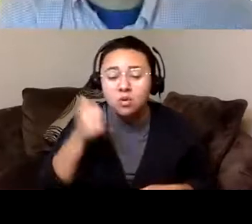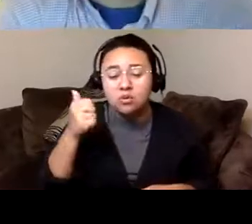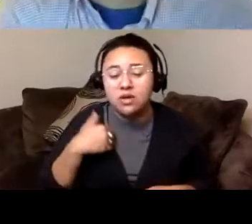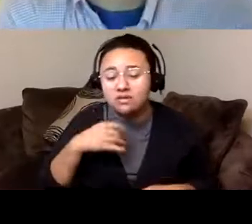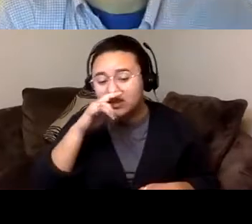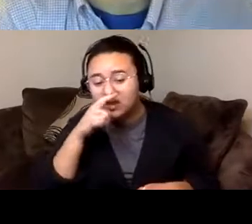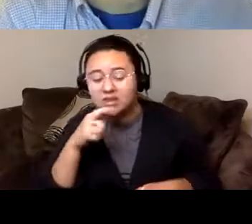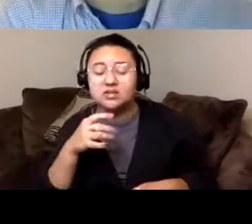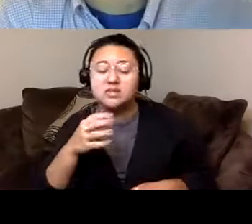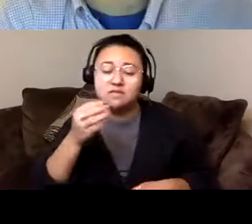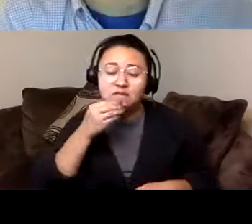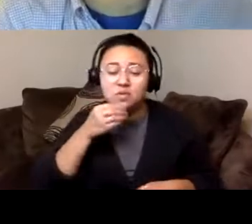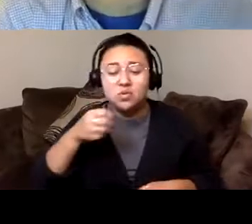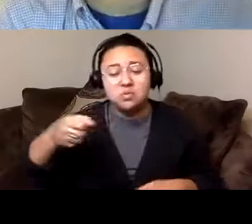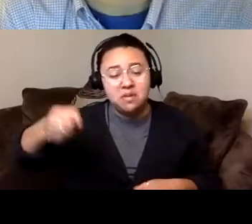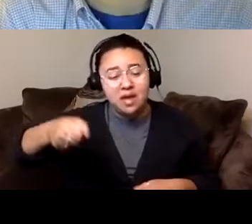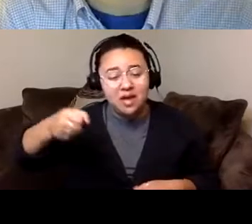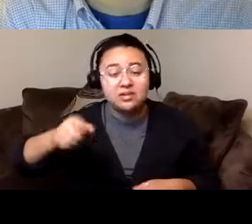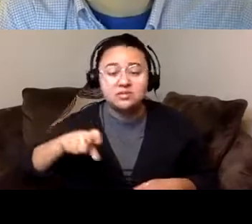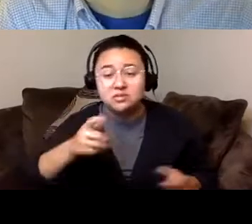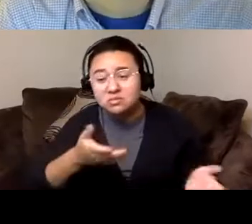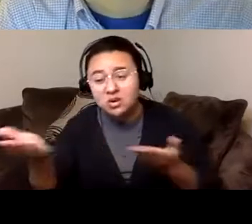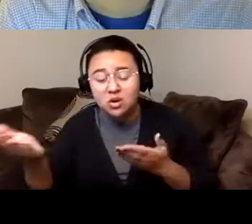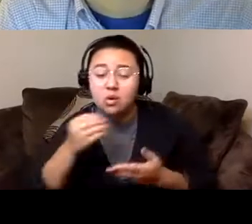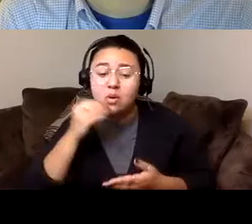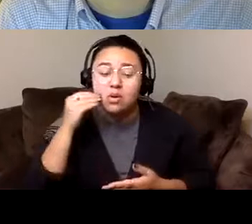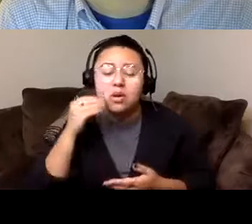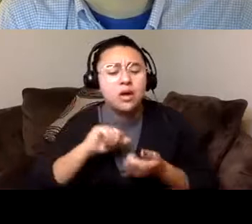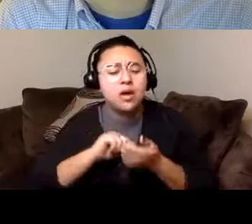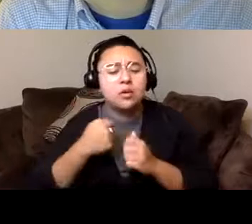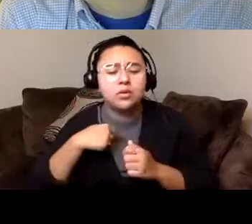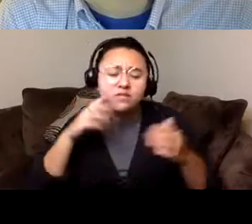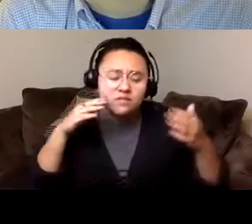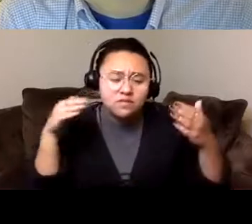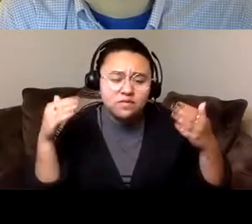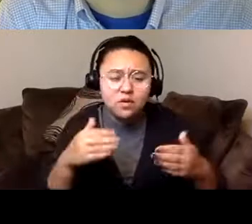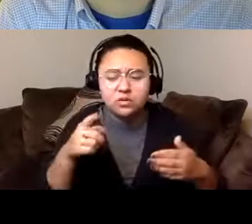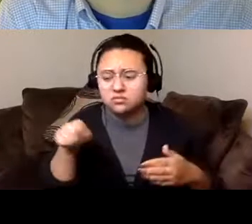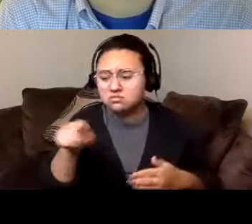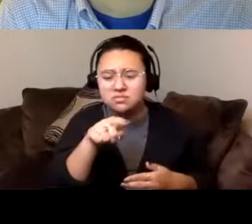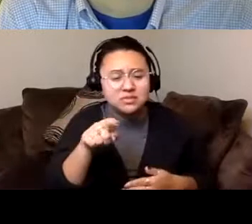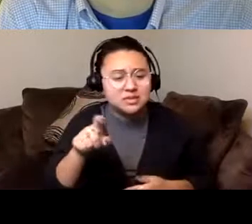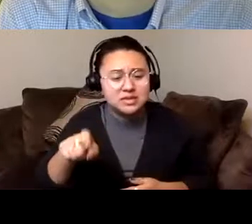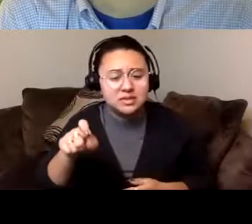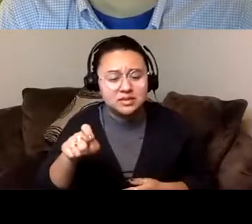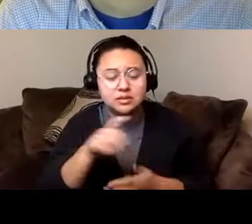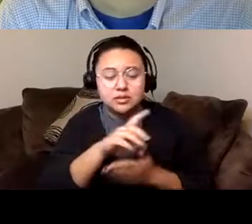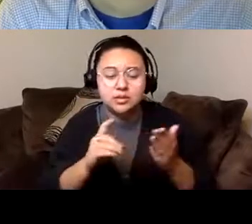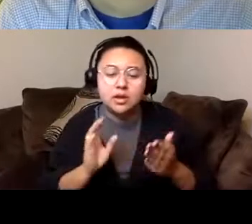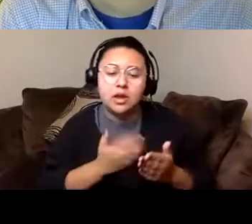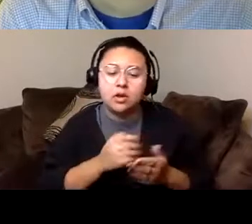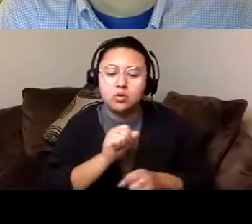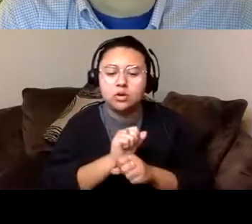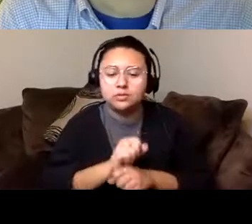other things they need to carry. How can we start to center those needs and those designs in the work we do with